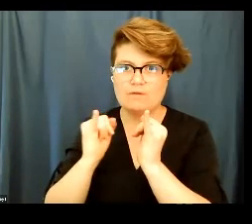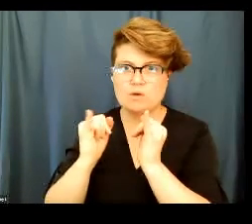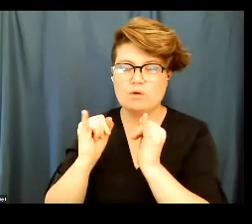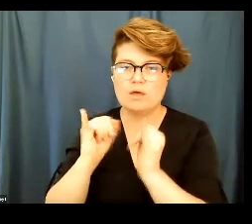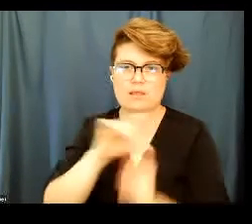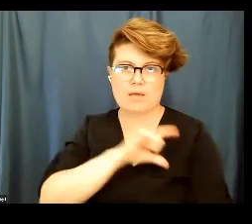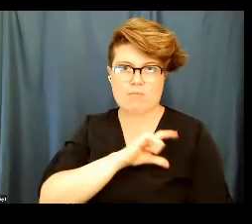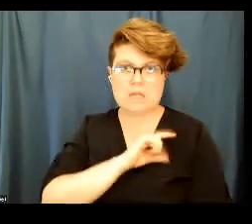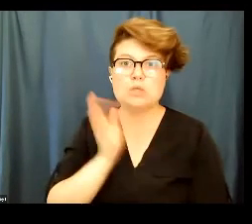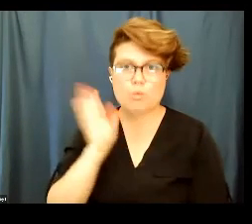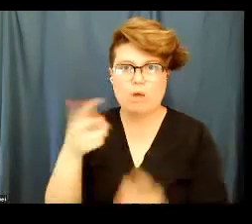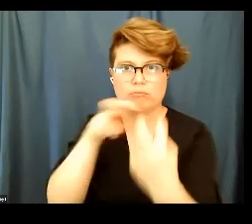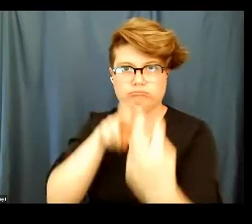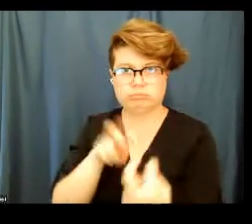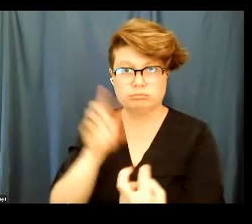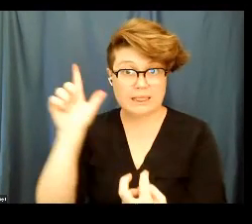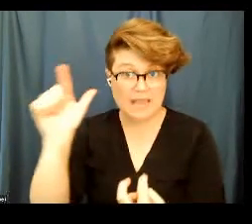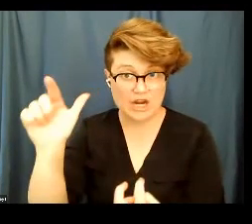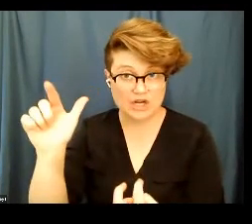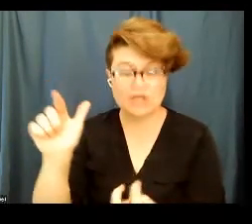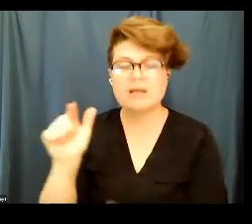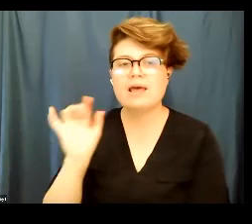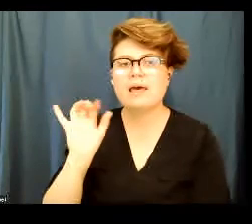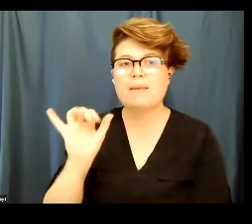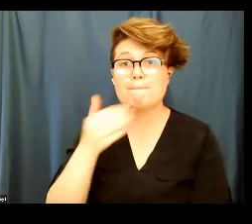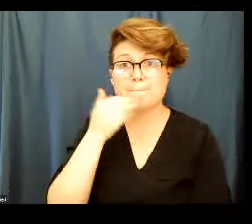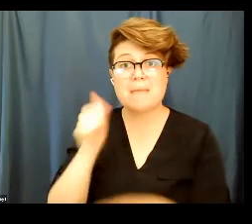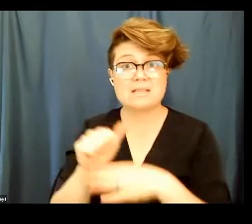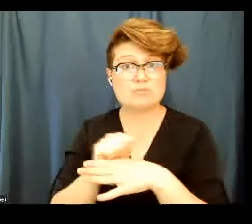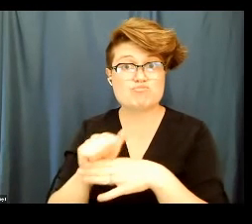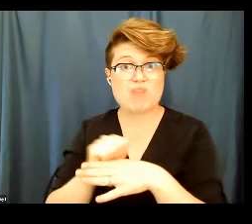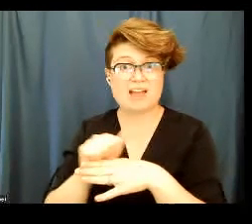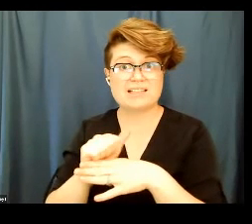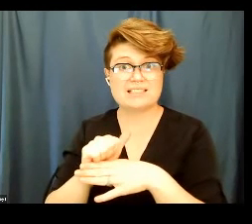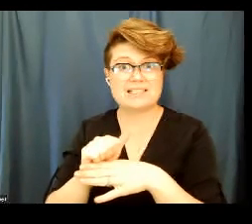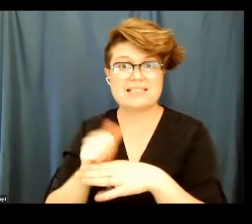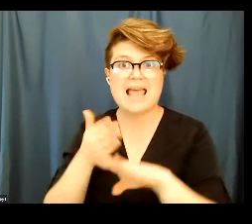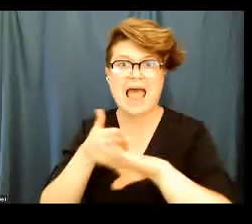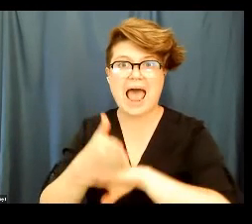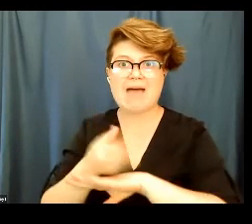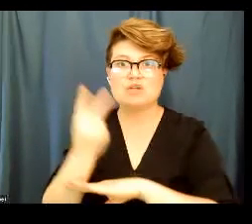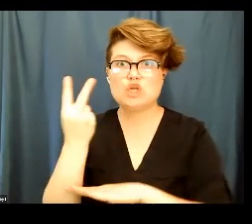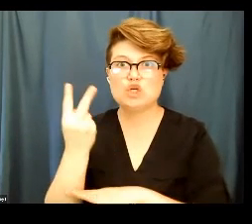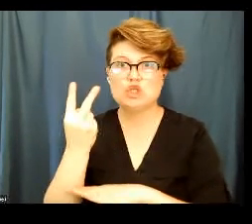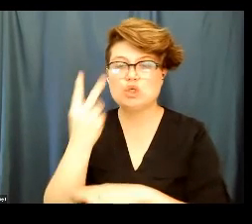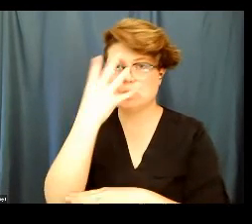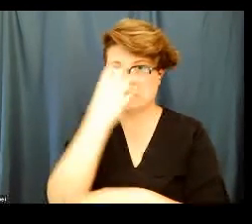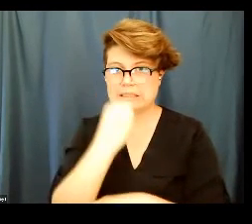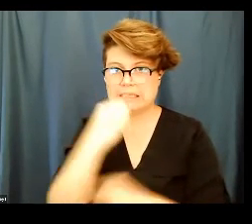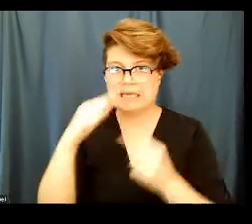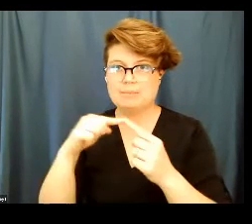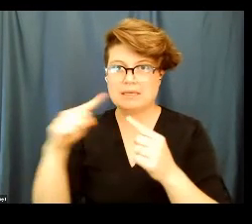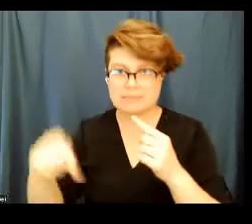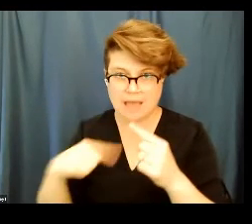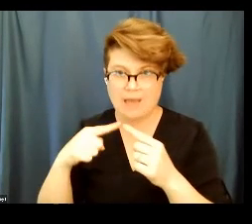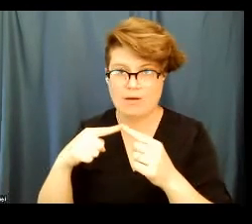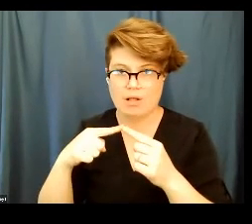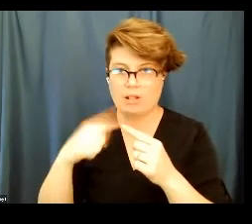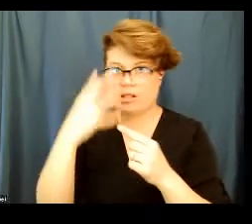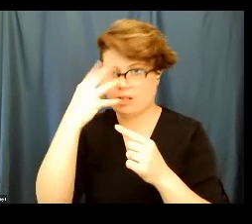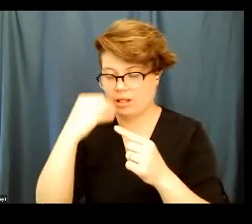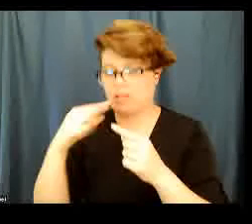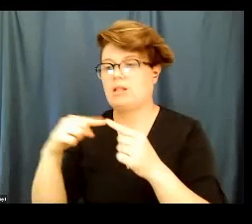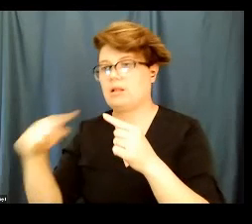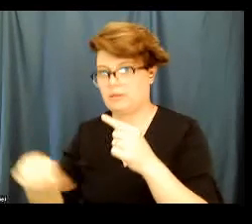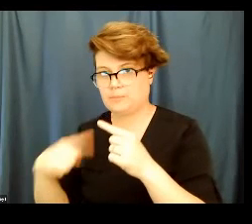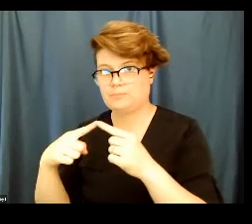do, that actually is best practice to do that after 2 sleep cycles, right? Because right